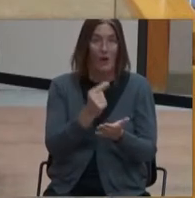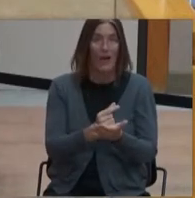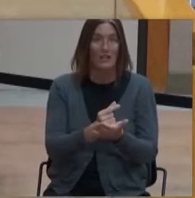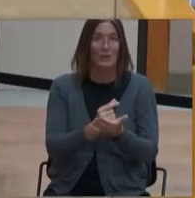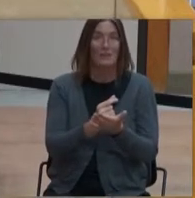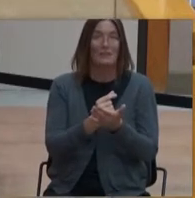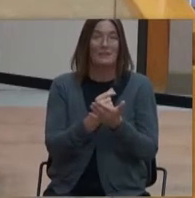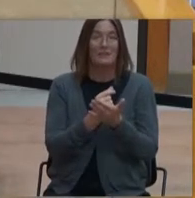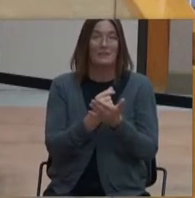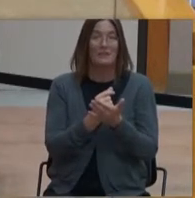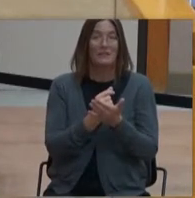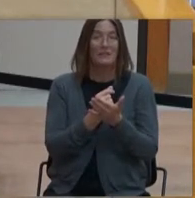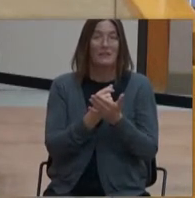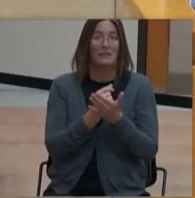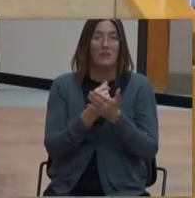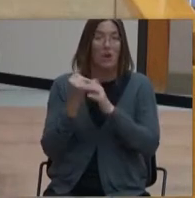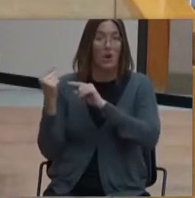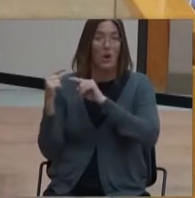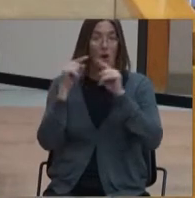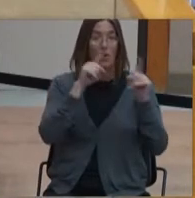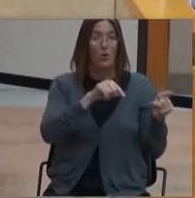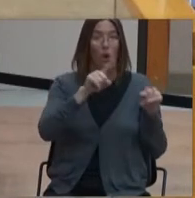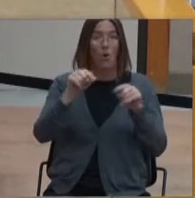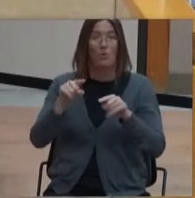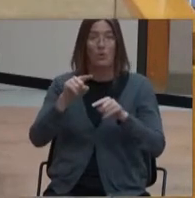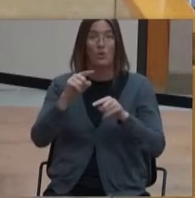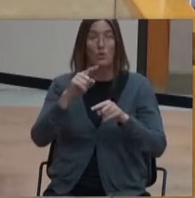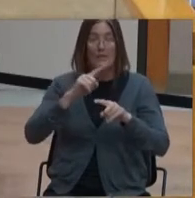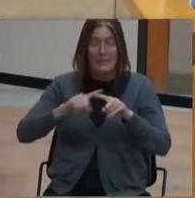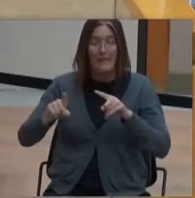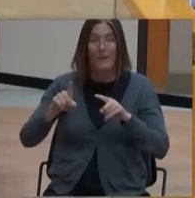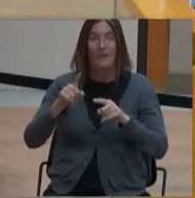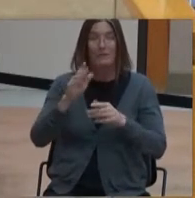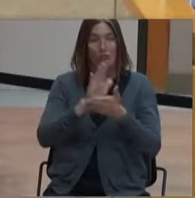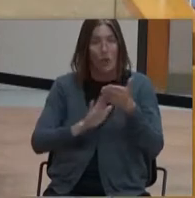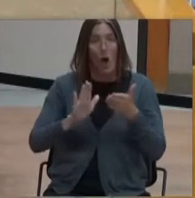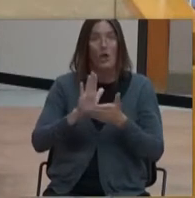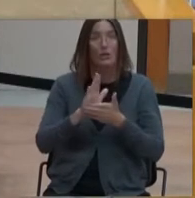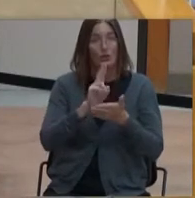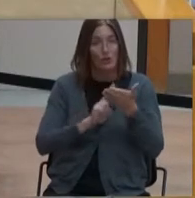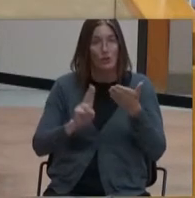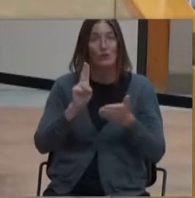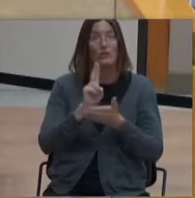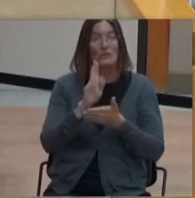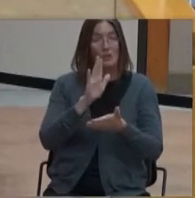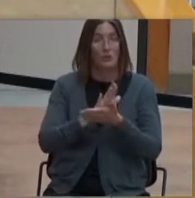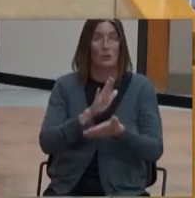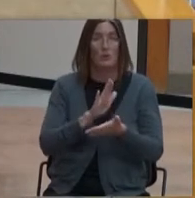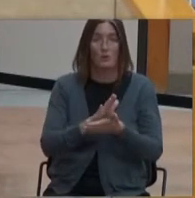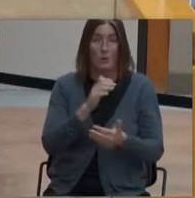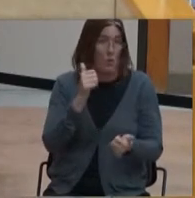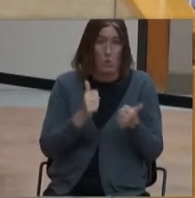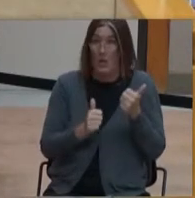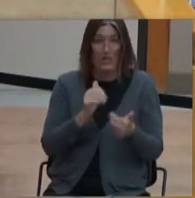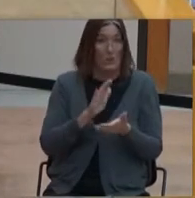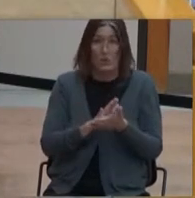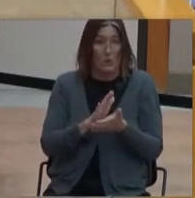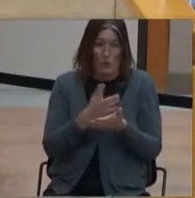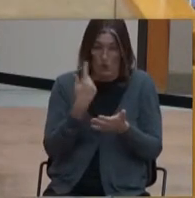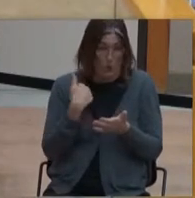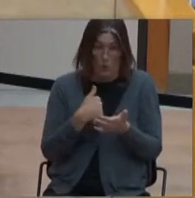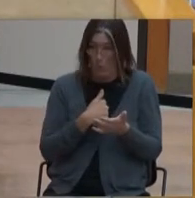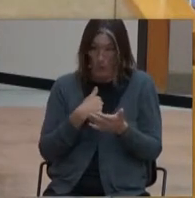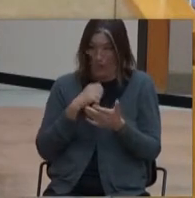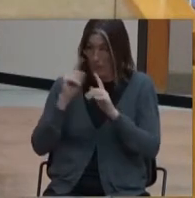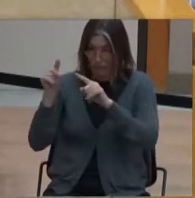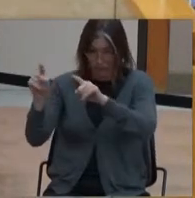attend various four-year Cal State universities and private schools. Just to name a few of the schools that they're